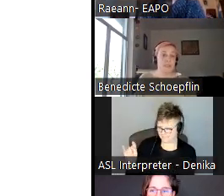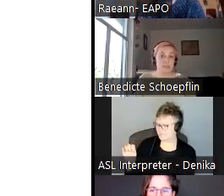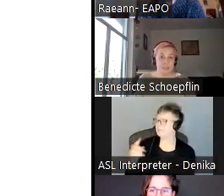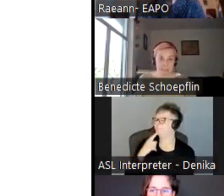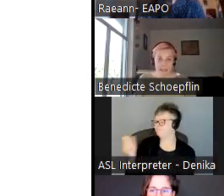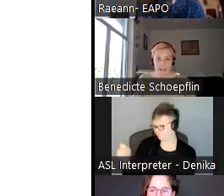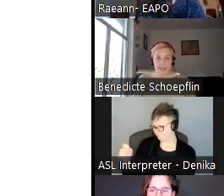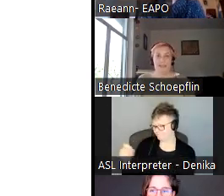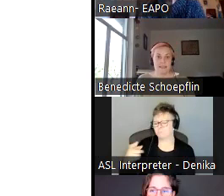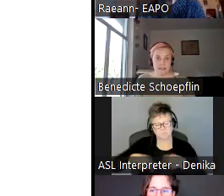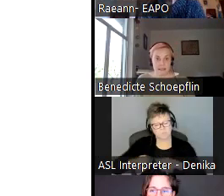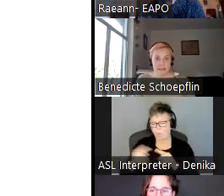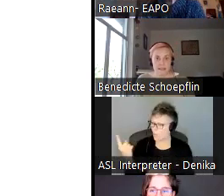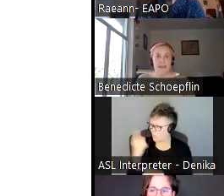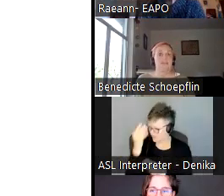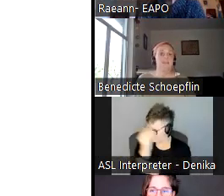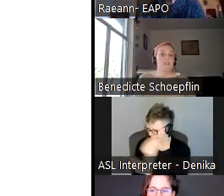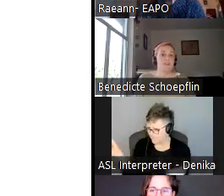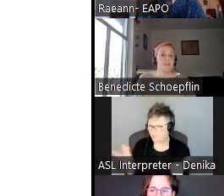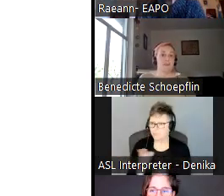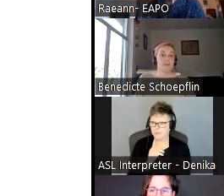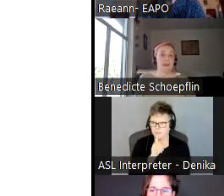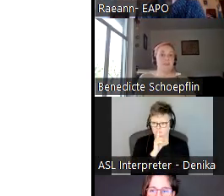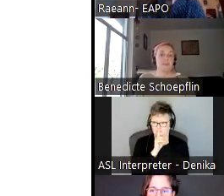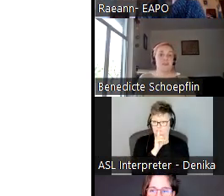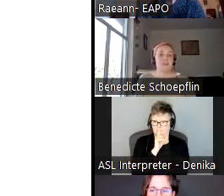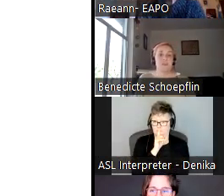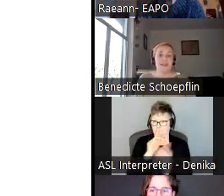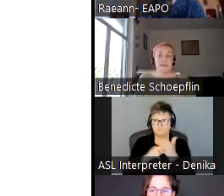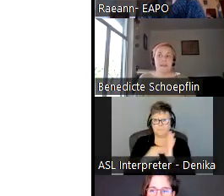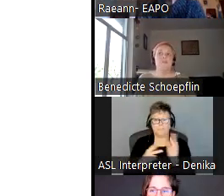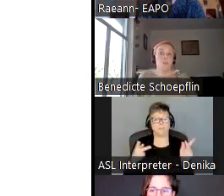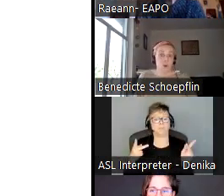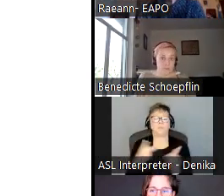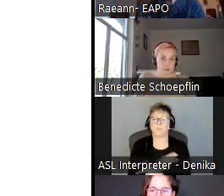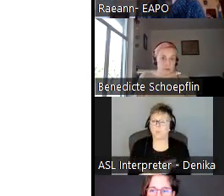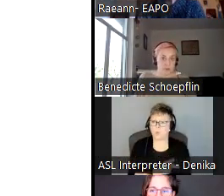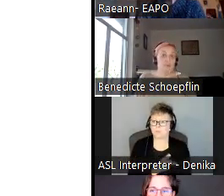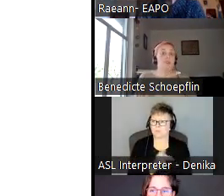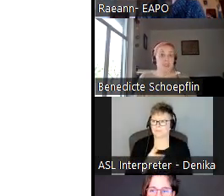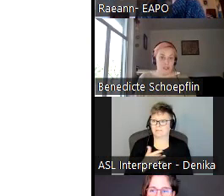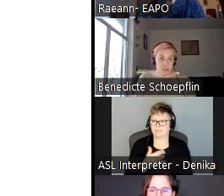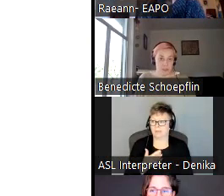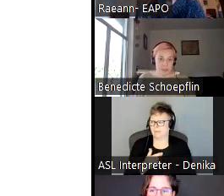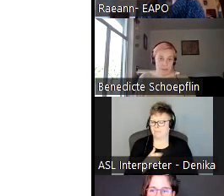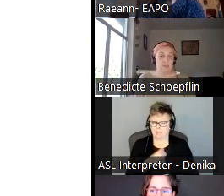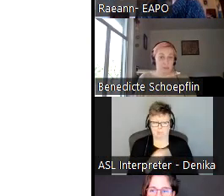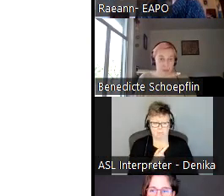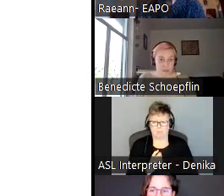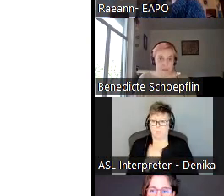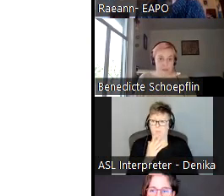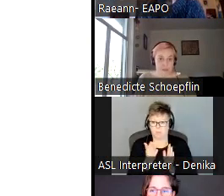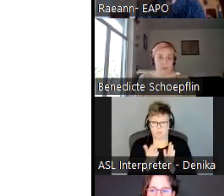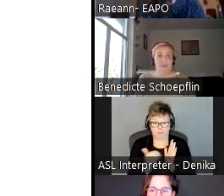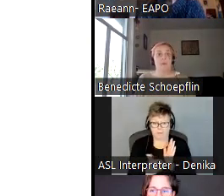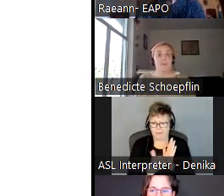of mistreatment, the silence isolates you further and makes you more vulnerable to continued